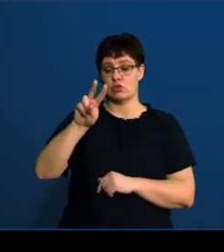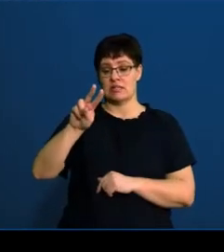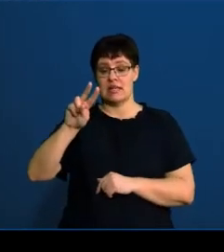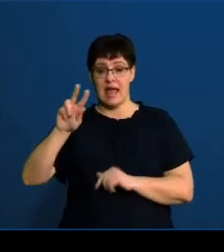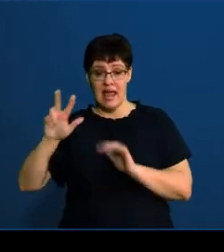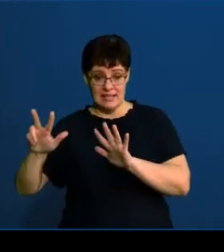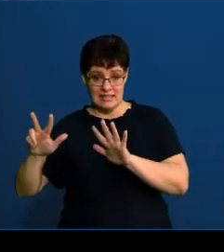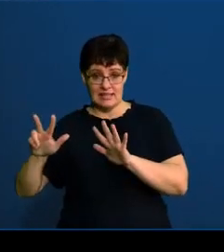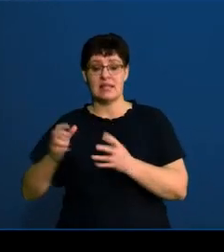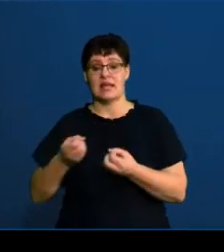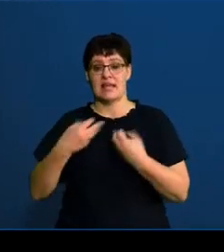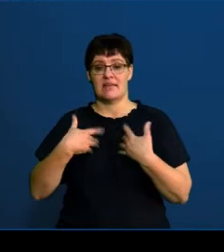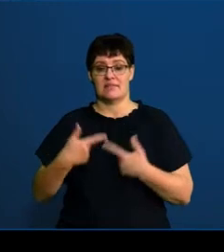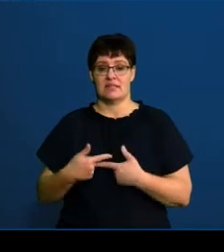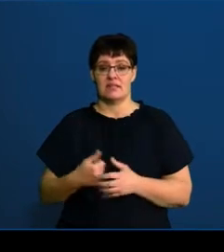gives me